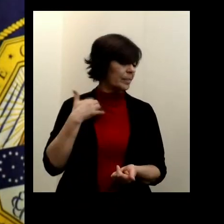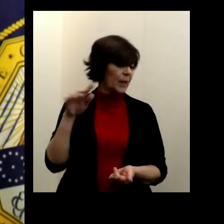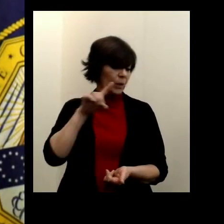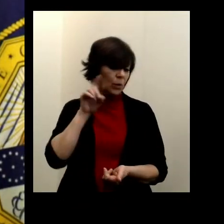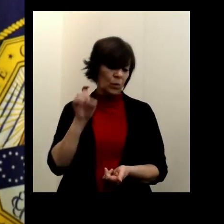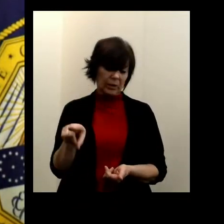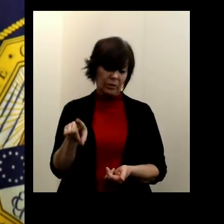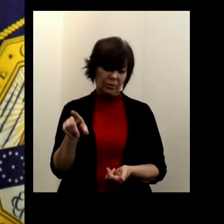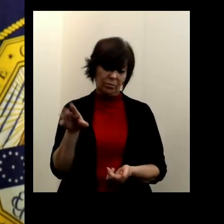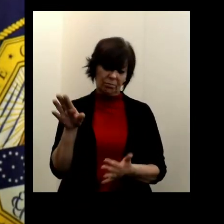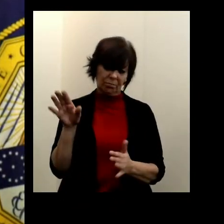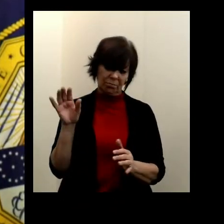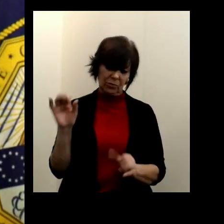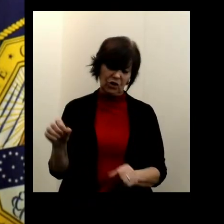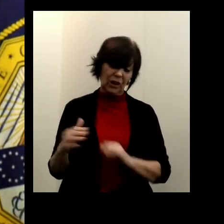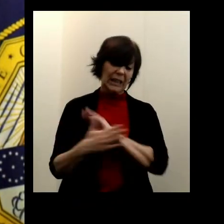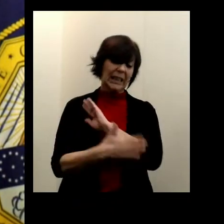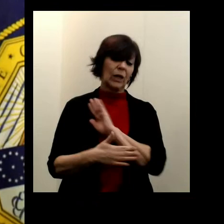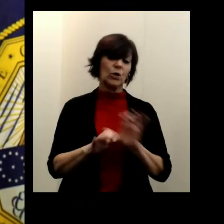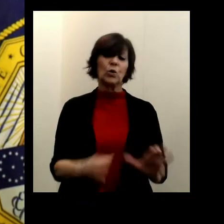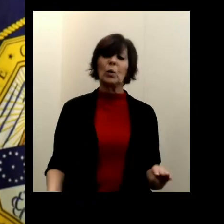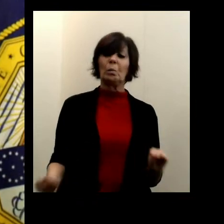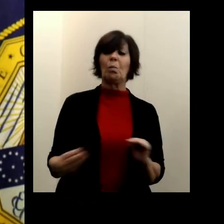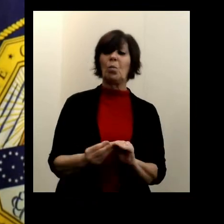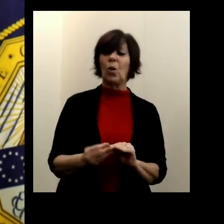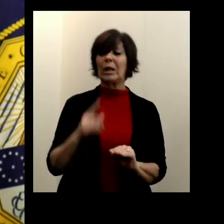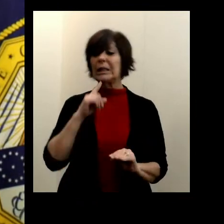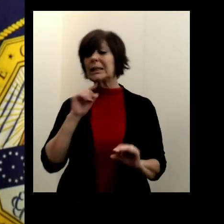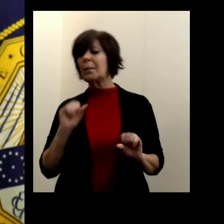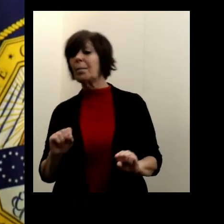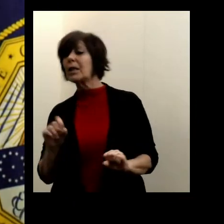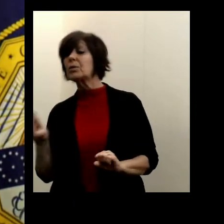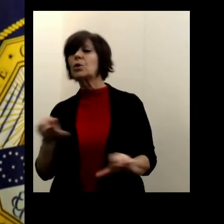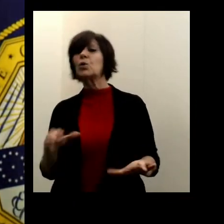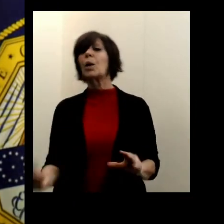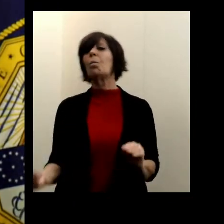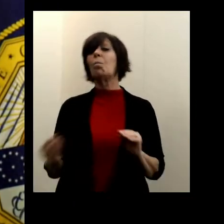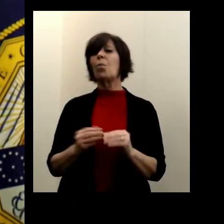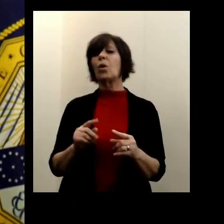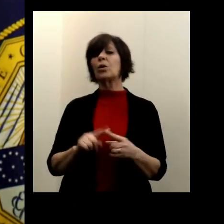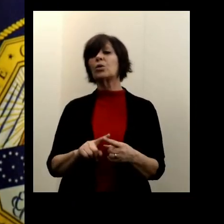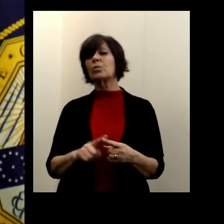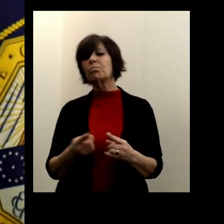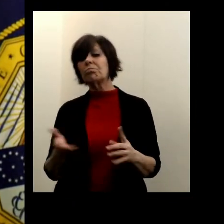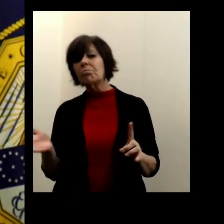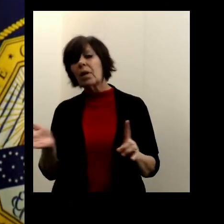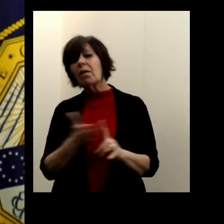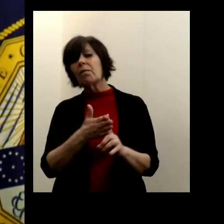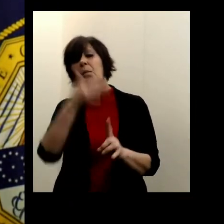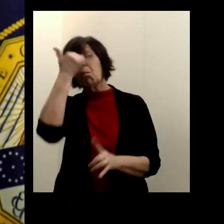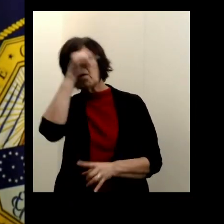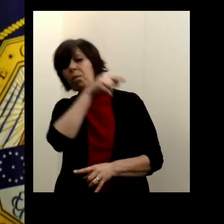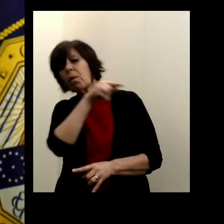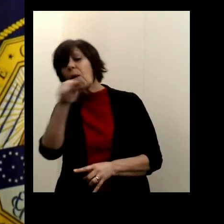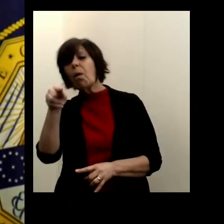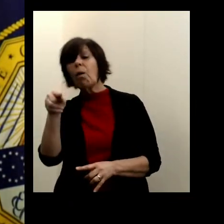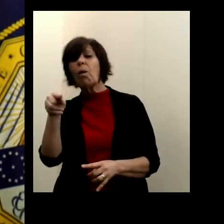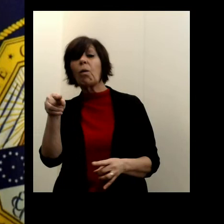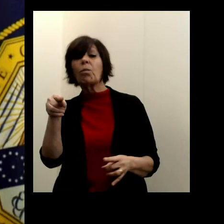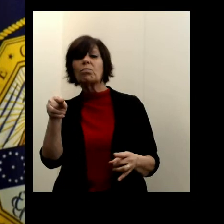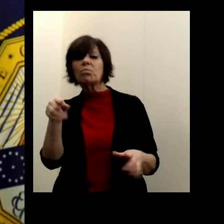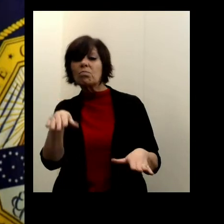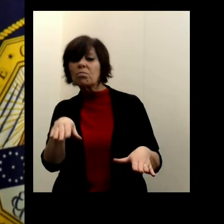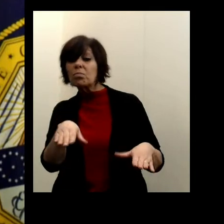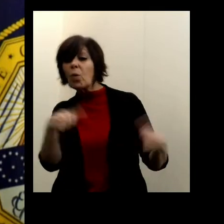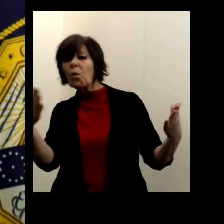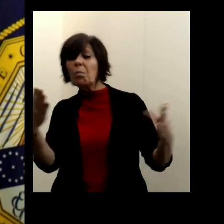should the county be doing more? Is it possible for the county to be doing more to try and help Buffalo get back to a hybrid model before